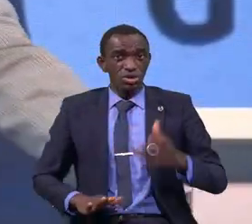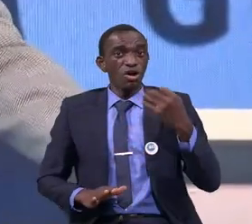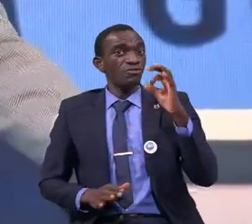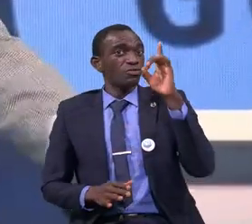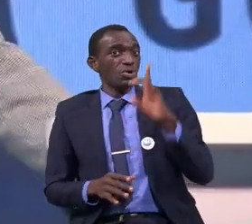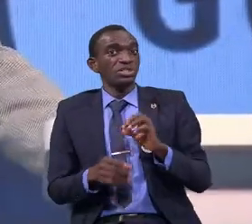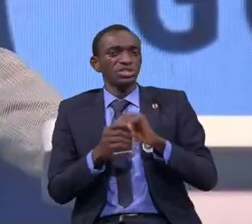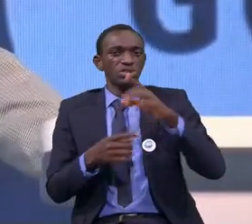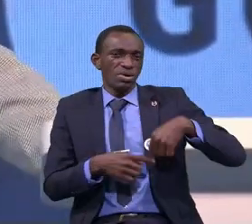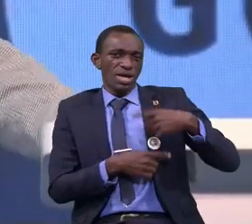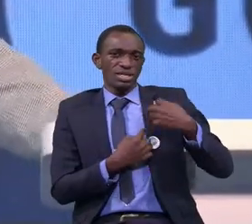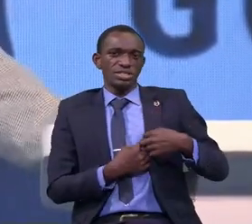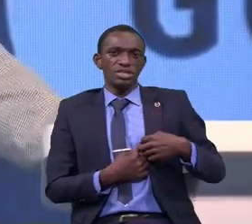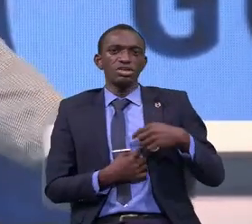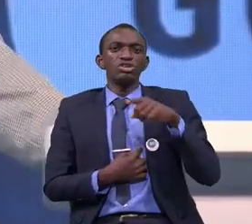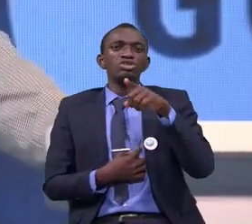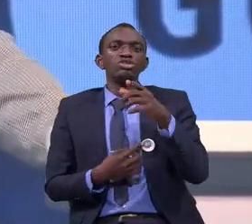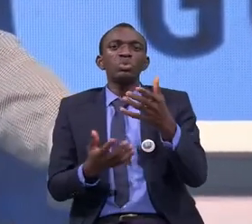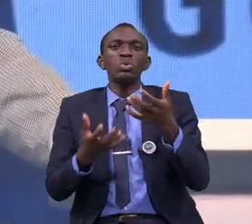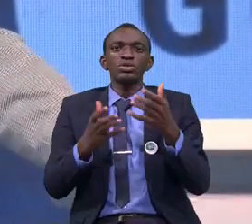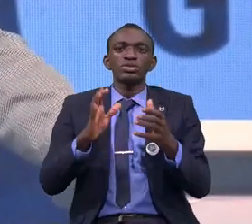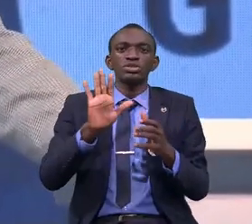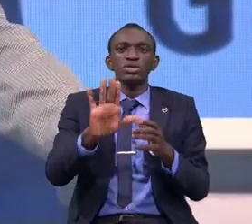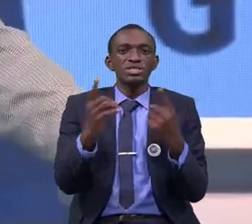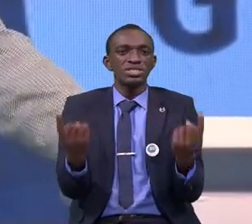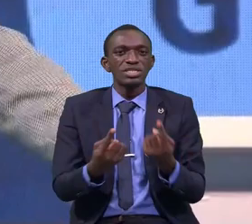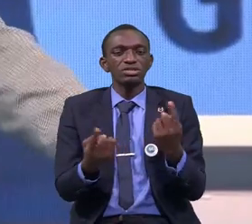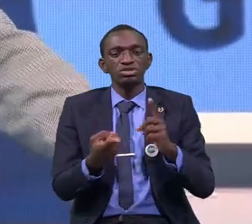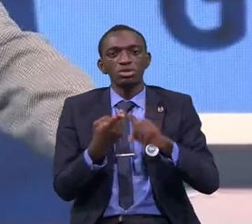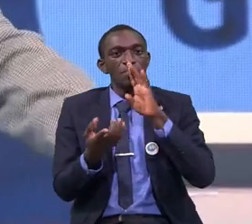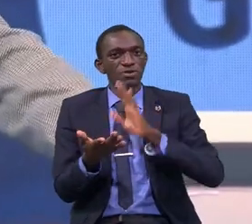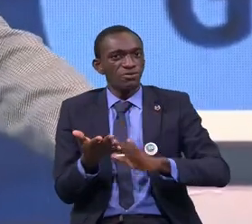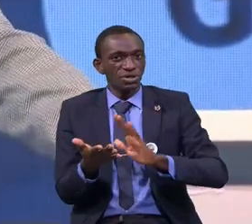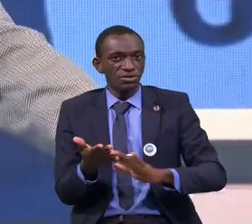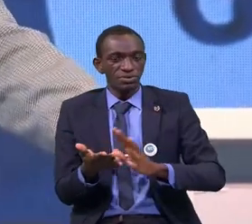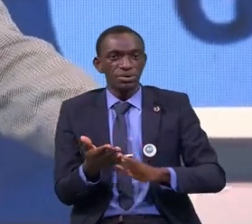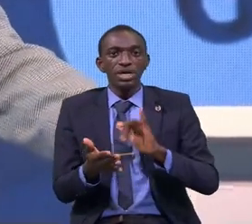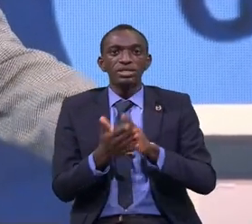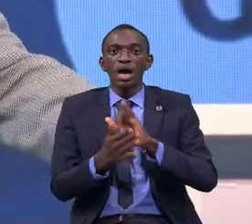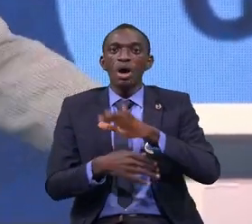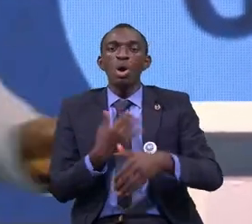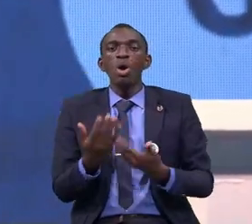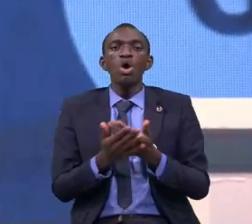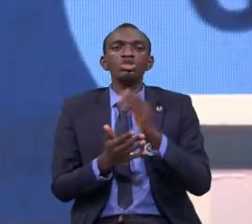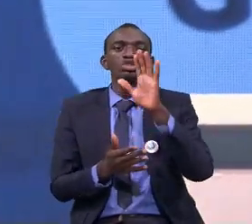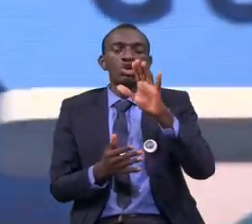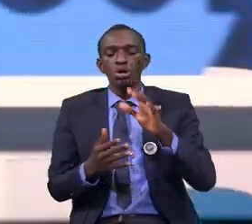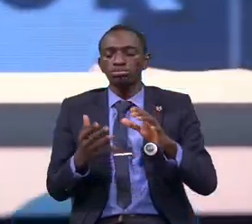All your sins forgiven. Every confusion taken away from your